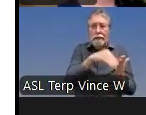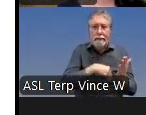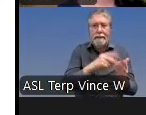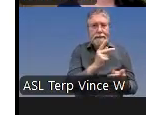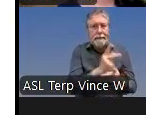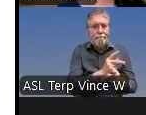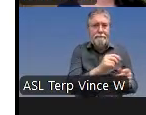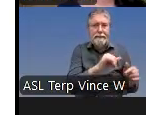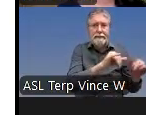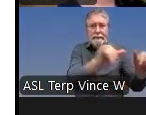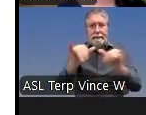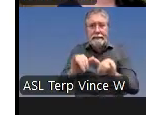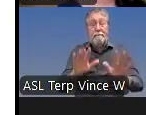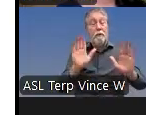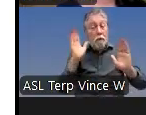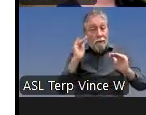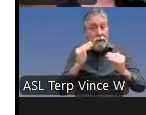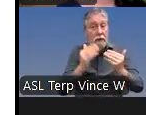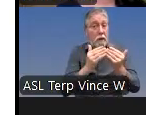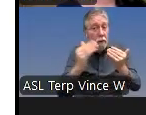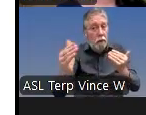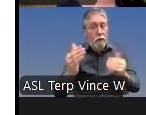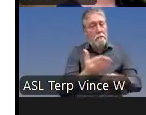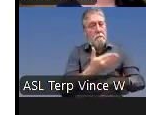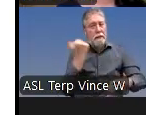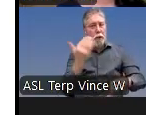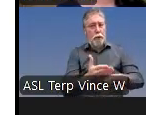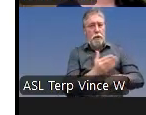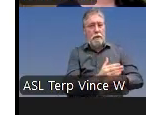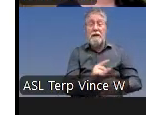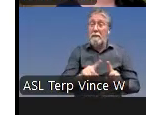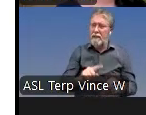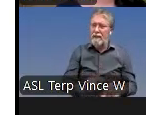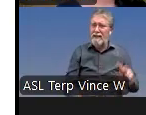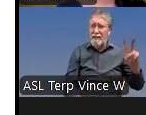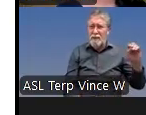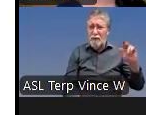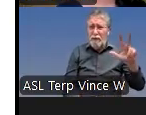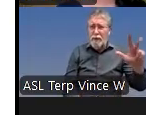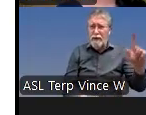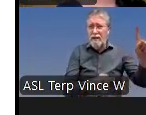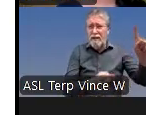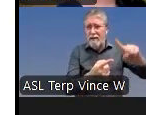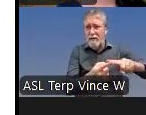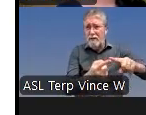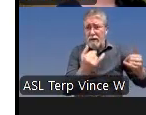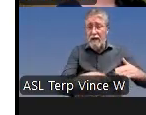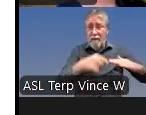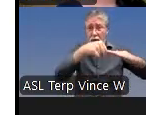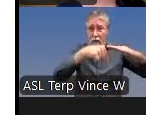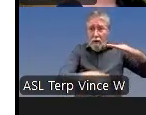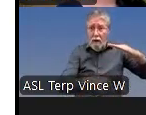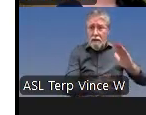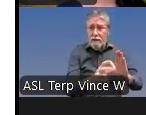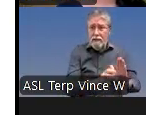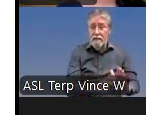forward, hopefully we can improve that. But 2003 is a long period of record for a site with below ground sensors. It's very,